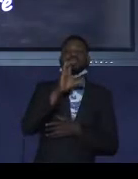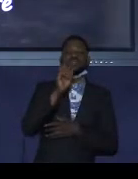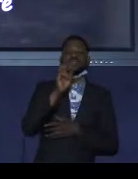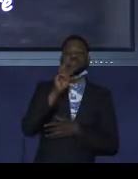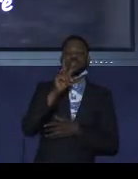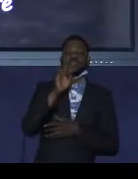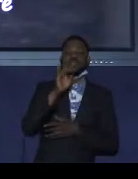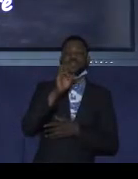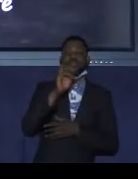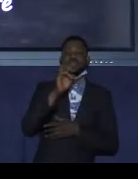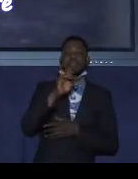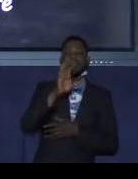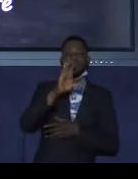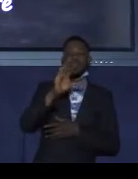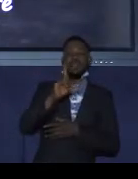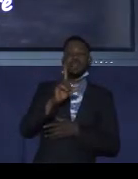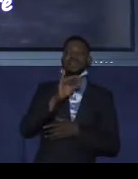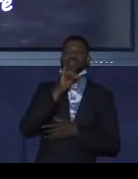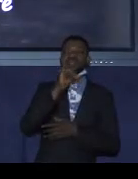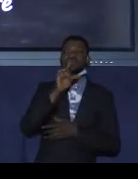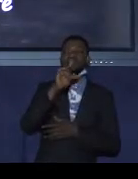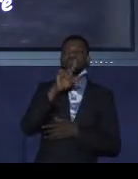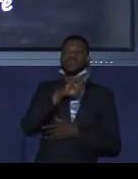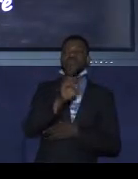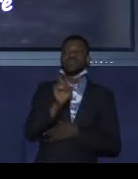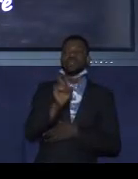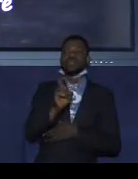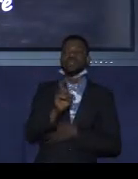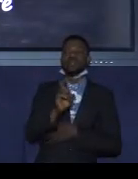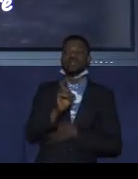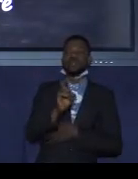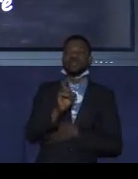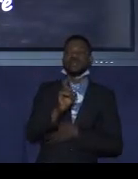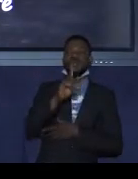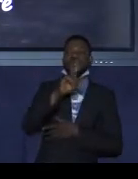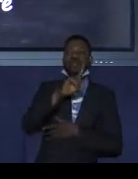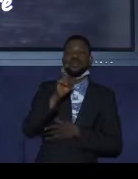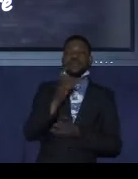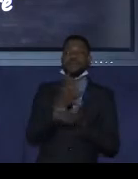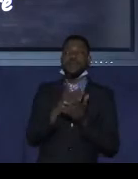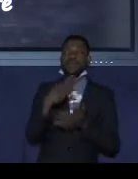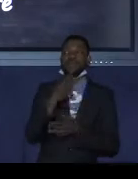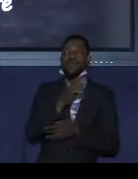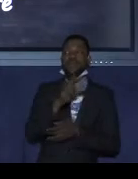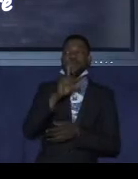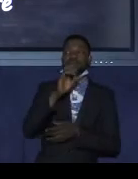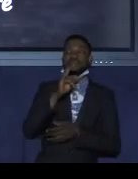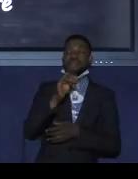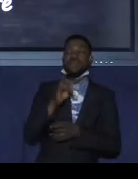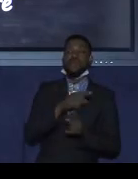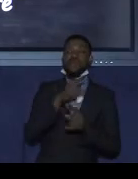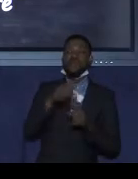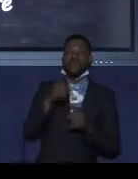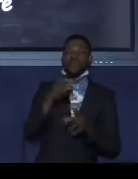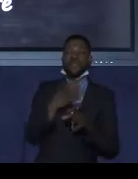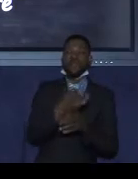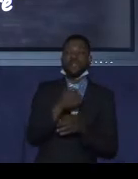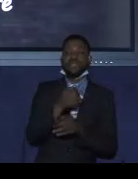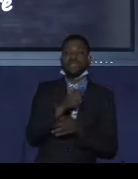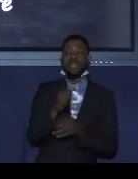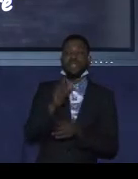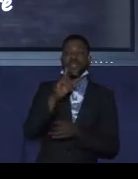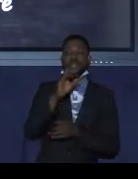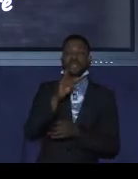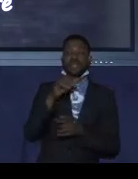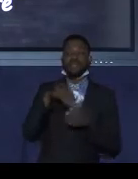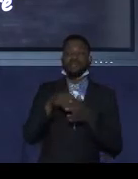about the centiliter. The centiliter is 1/100th part of a liter. That is when you take a liter into